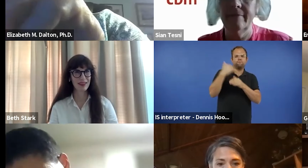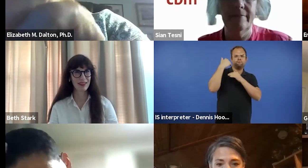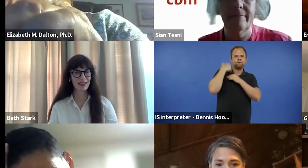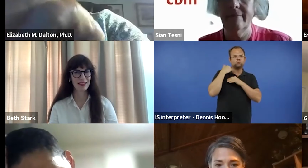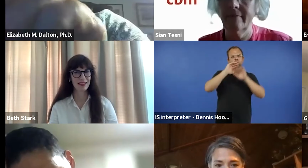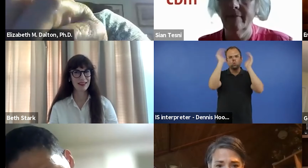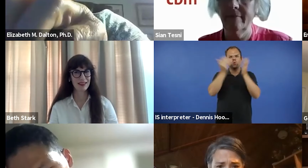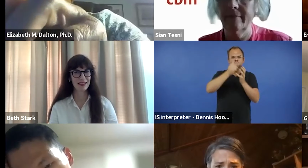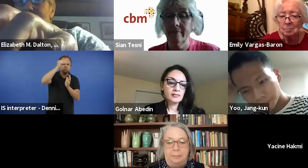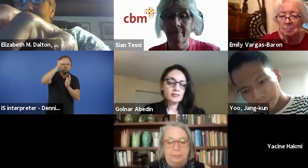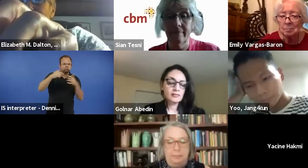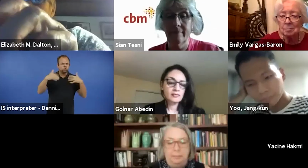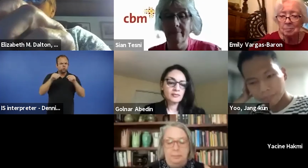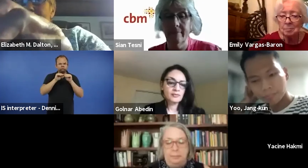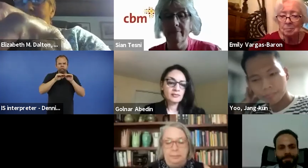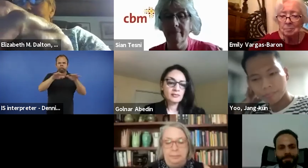we traditionally